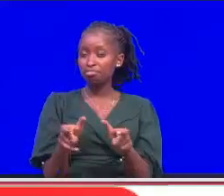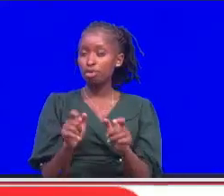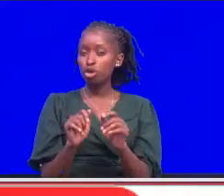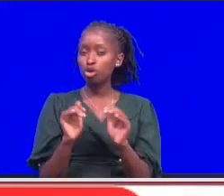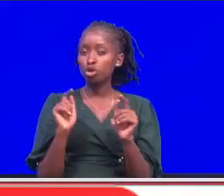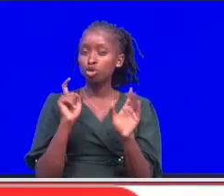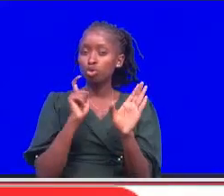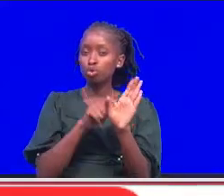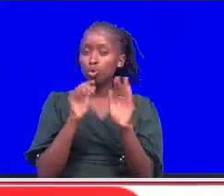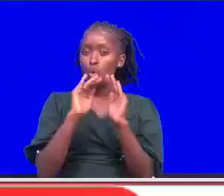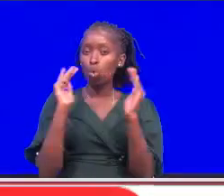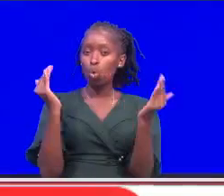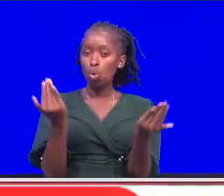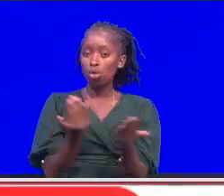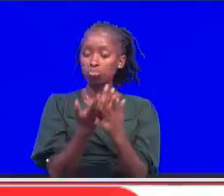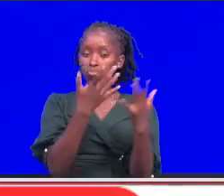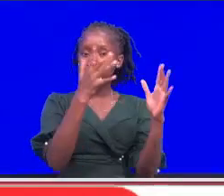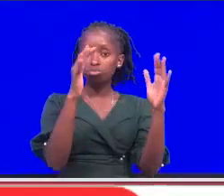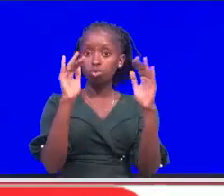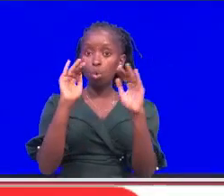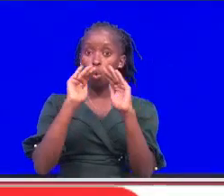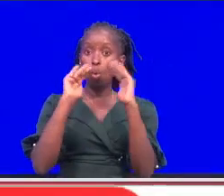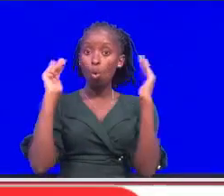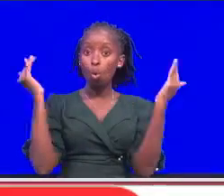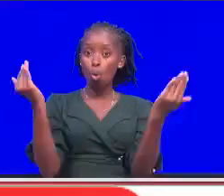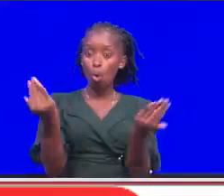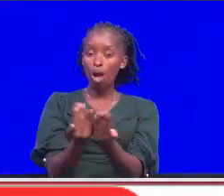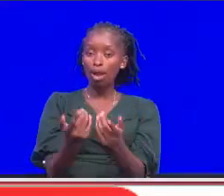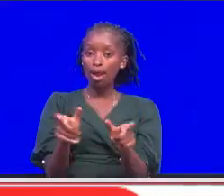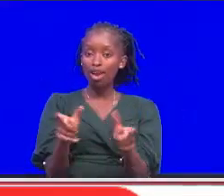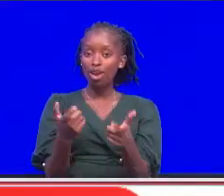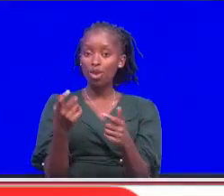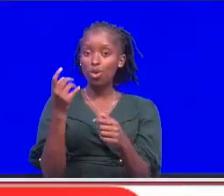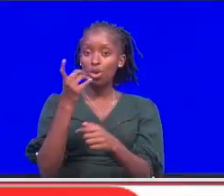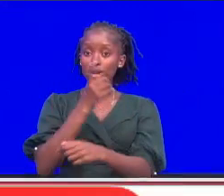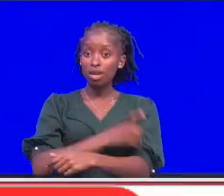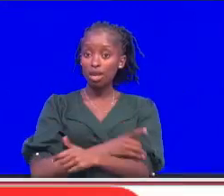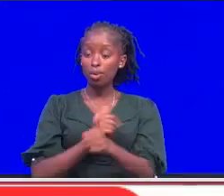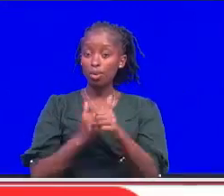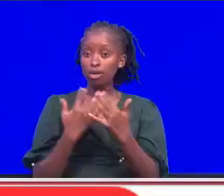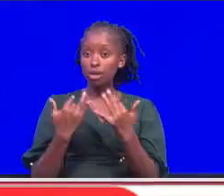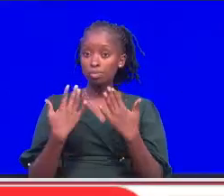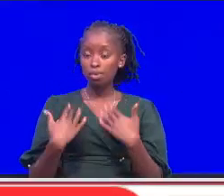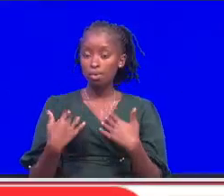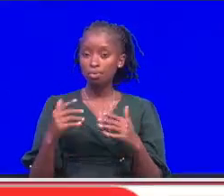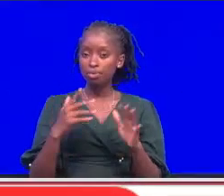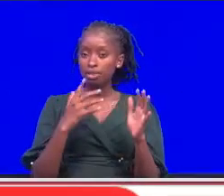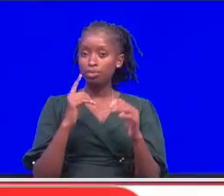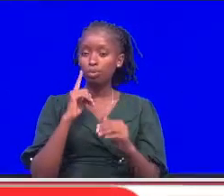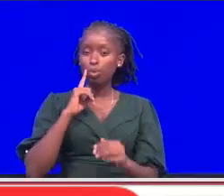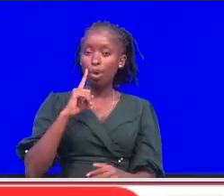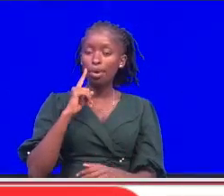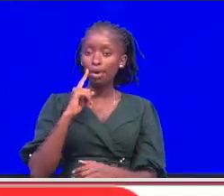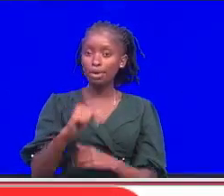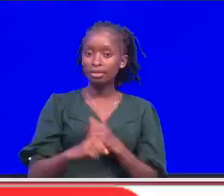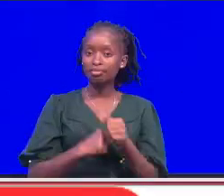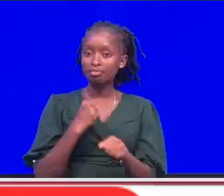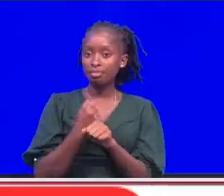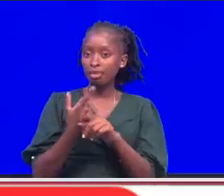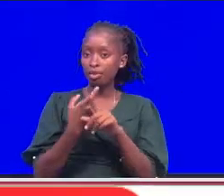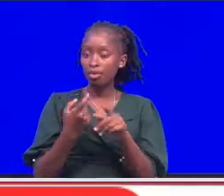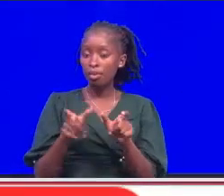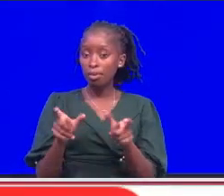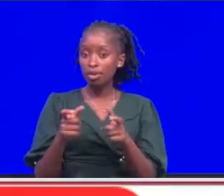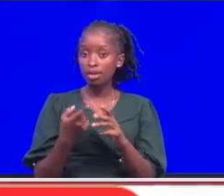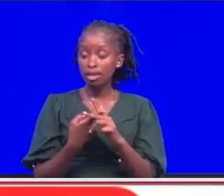World Radio Day 2024, which marks 100 years, a century, since radios took over